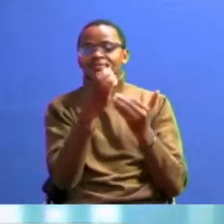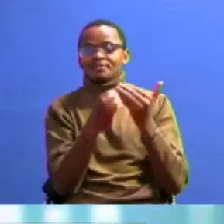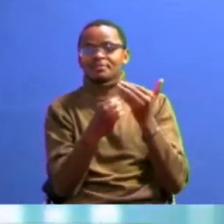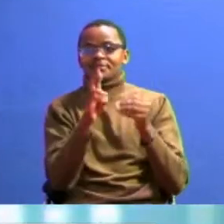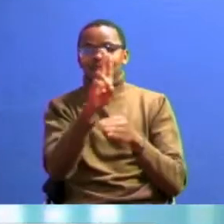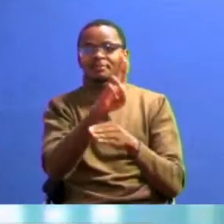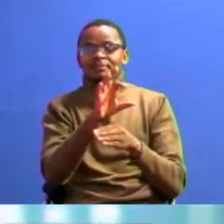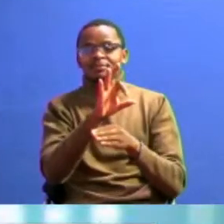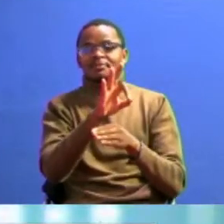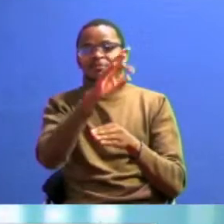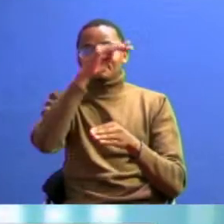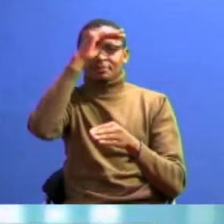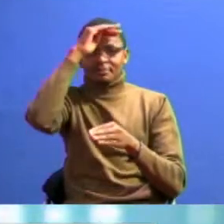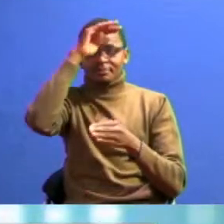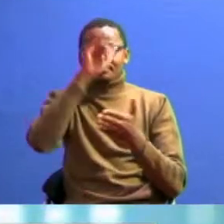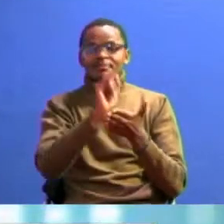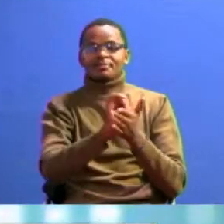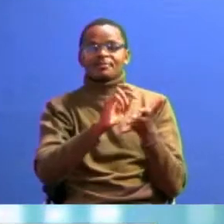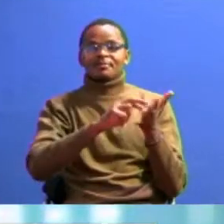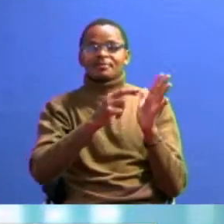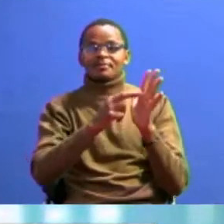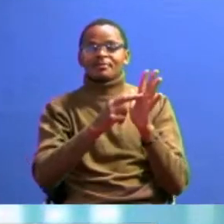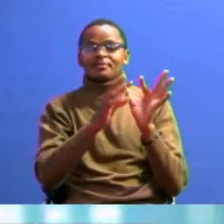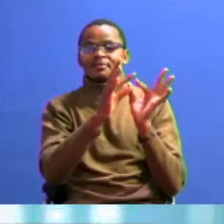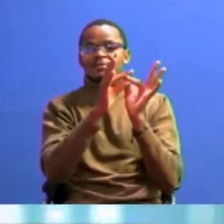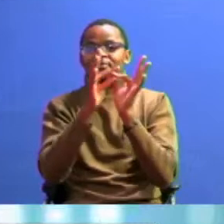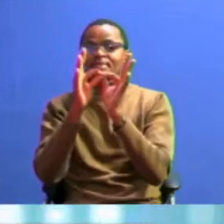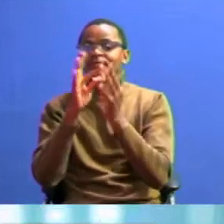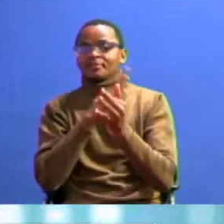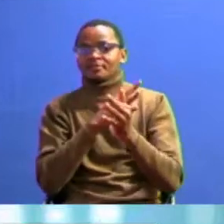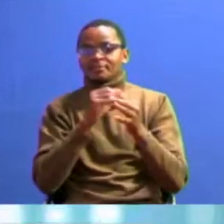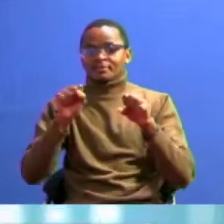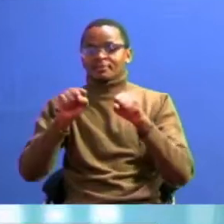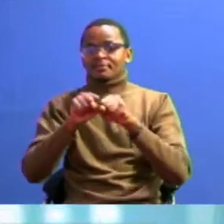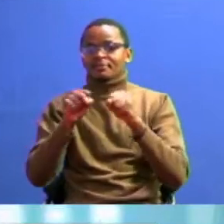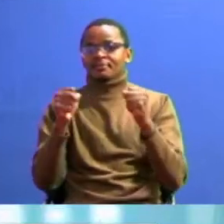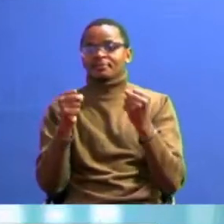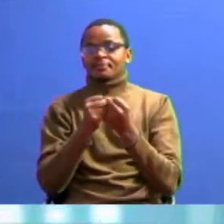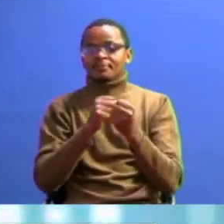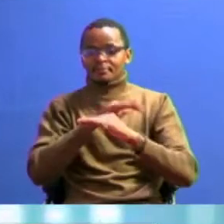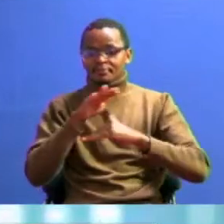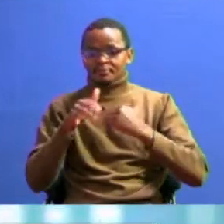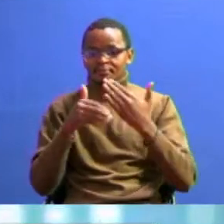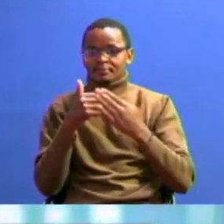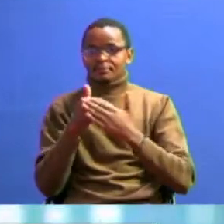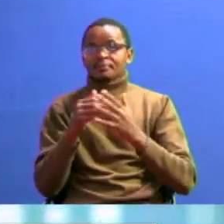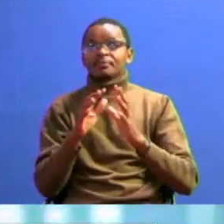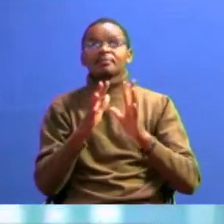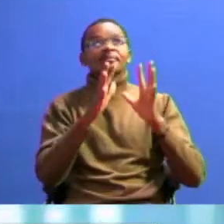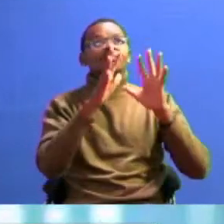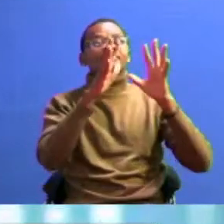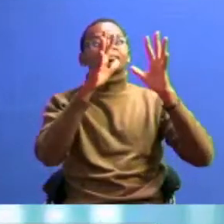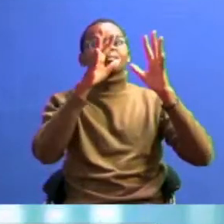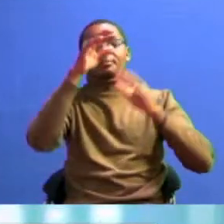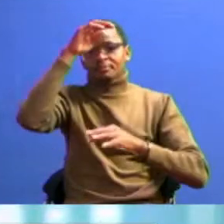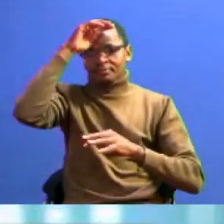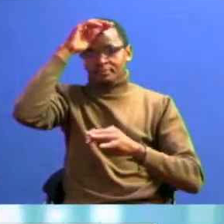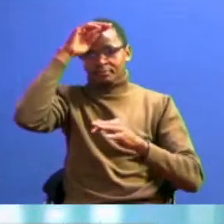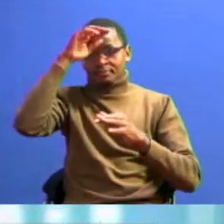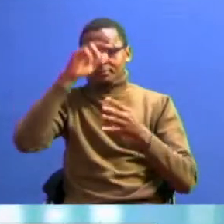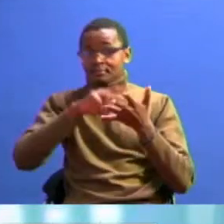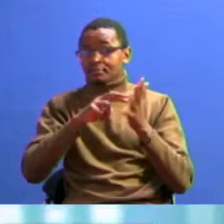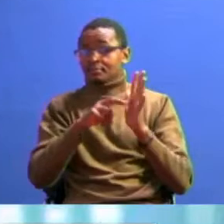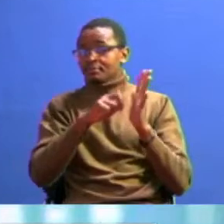of alcohol. That means that culturally and socially, we are almost glorifying alcohol. That then